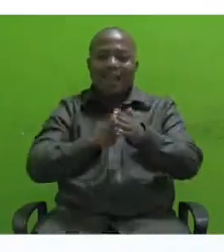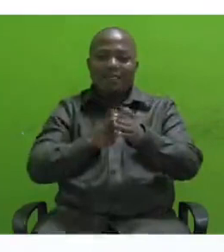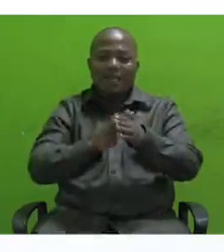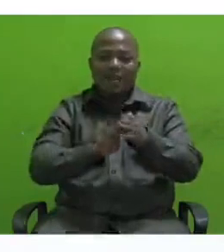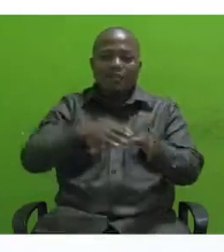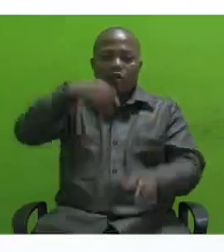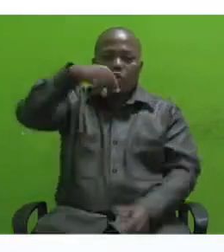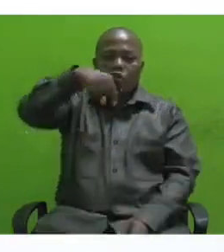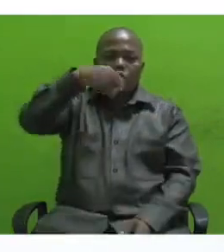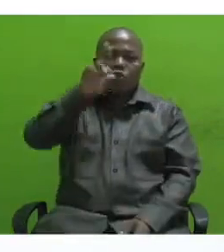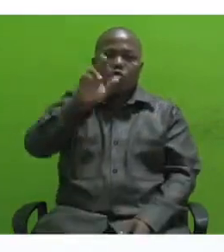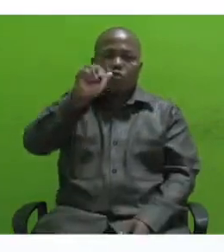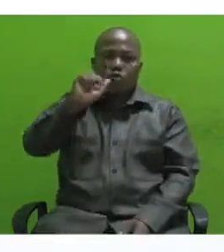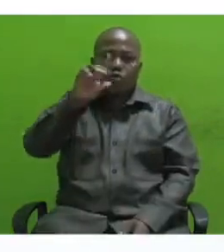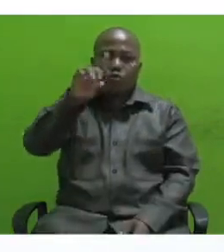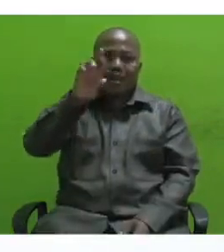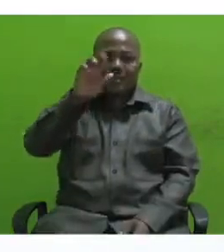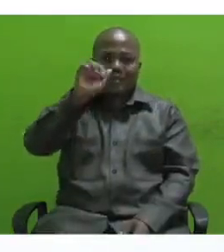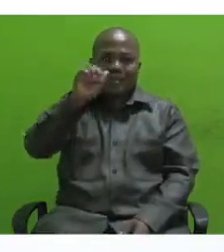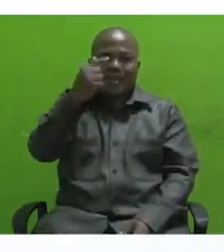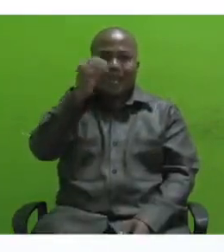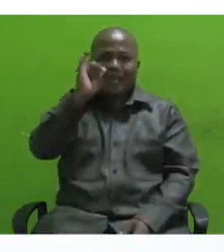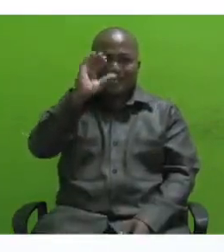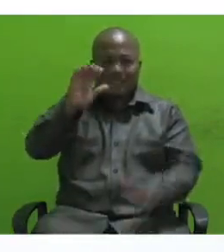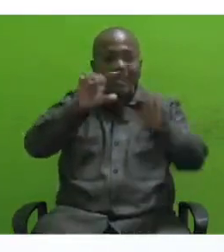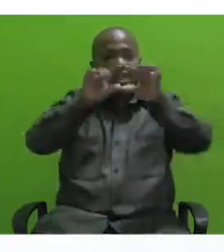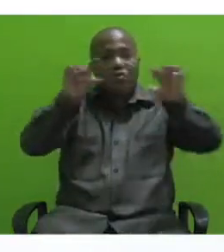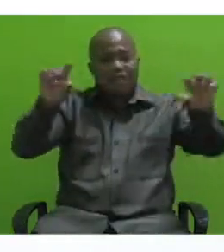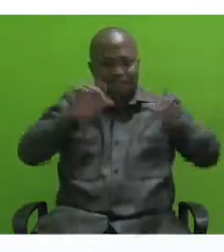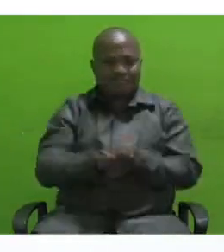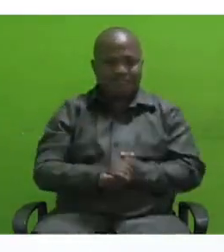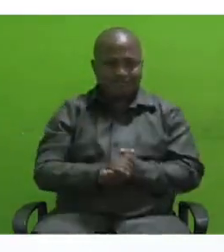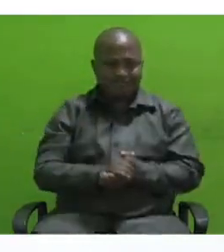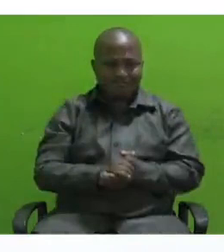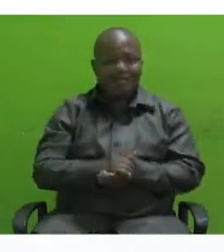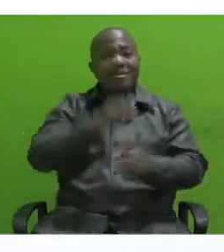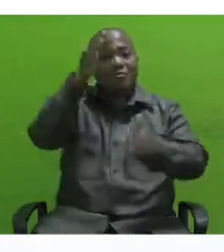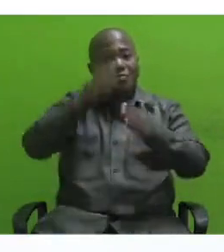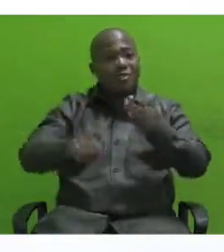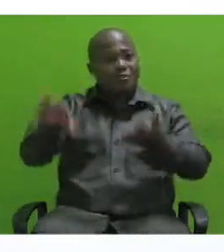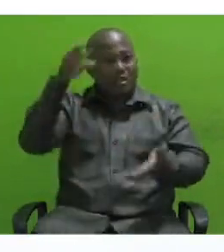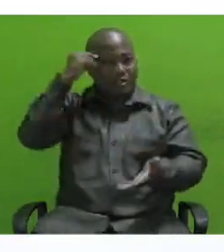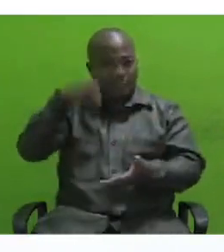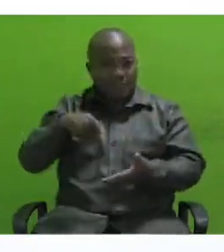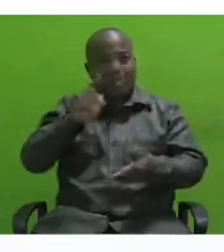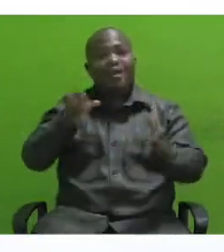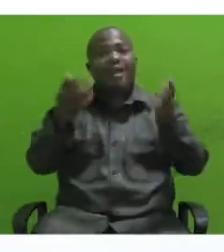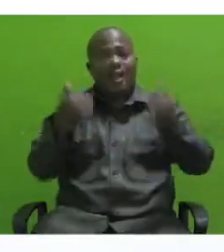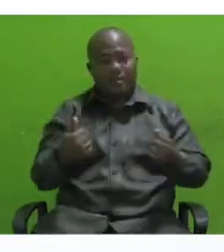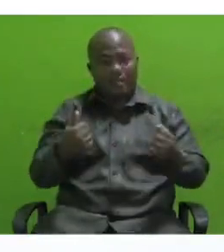about quadratic equation. So at the end of this lesson, you'll be able